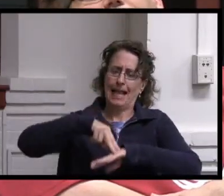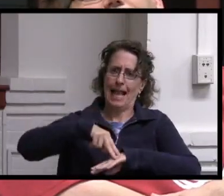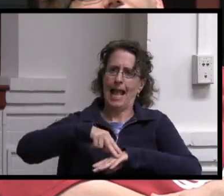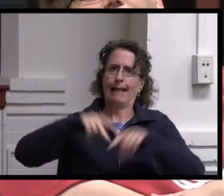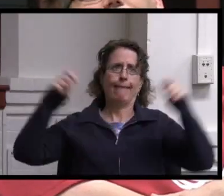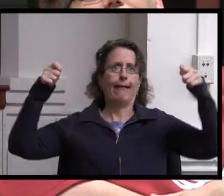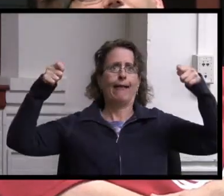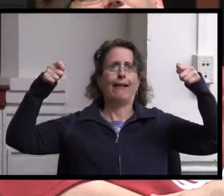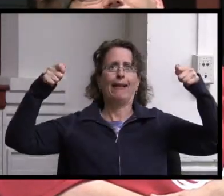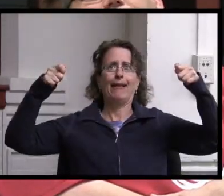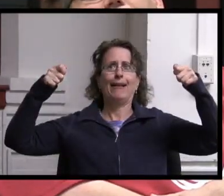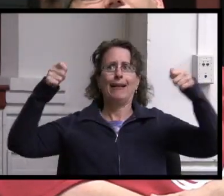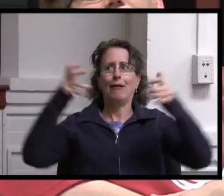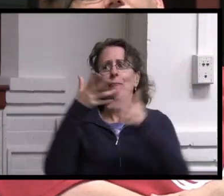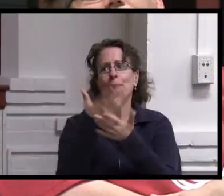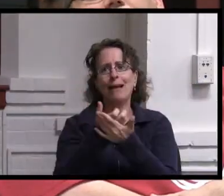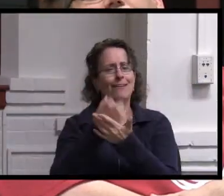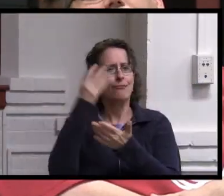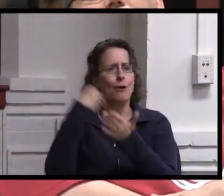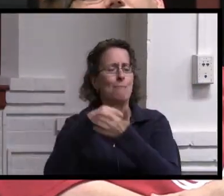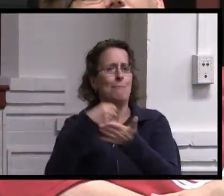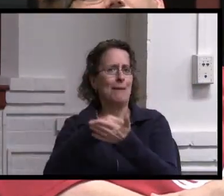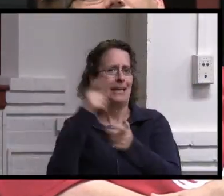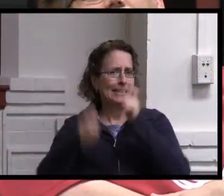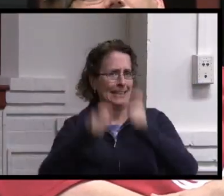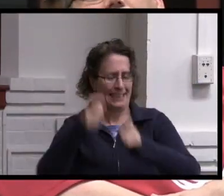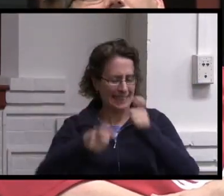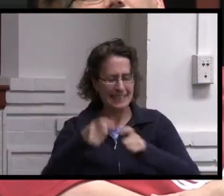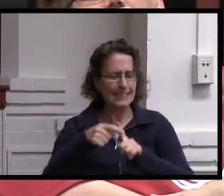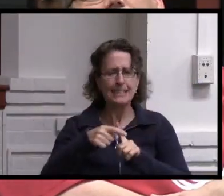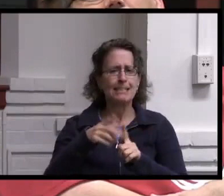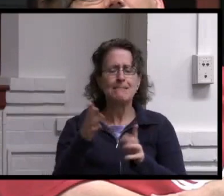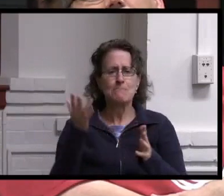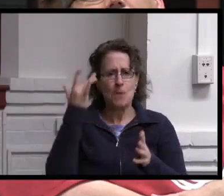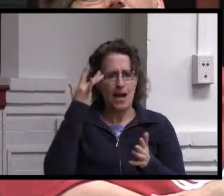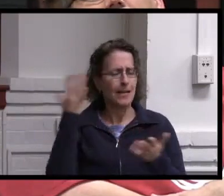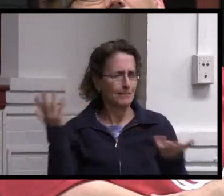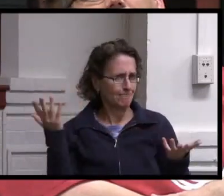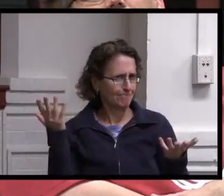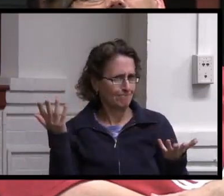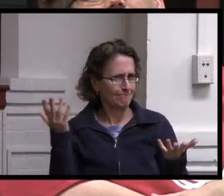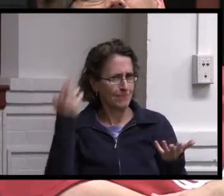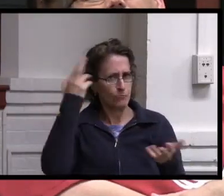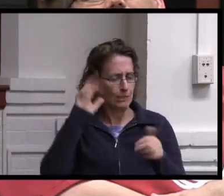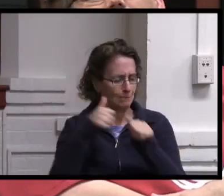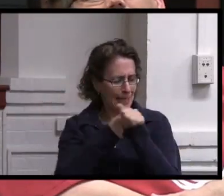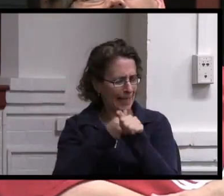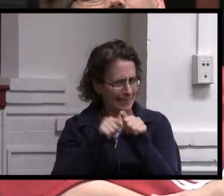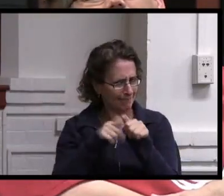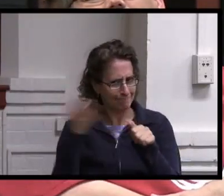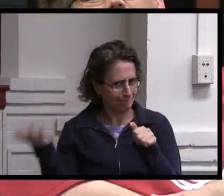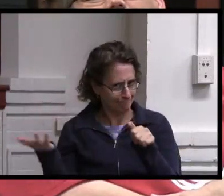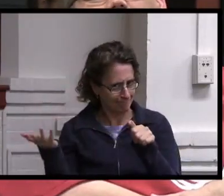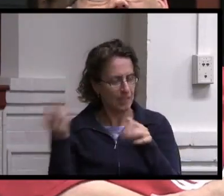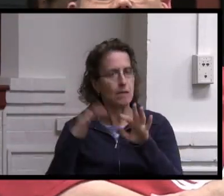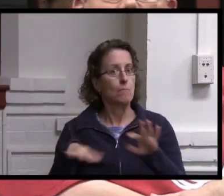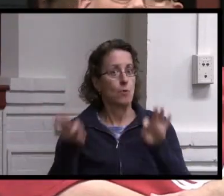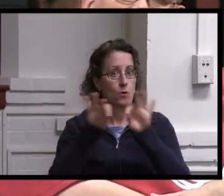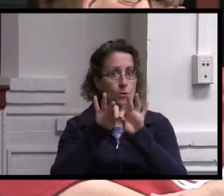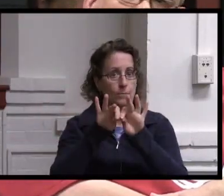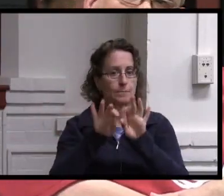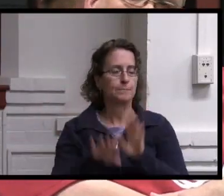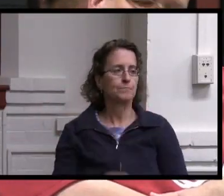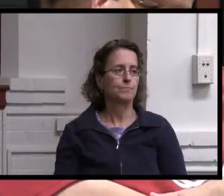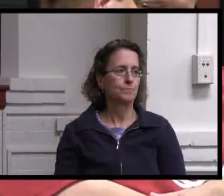money? So I encourage the select board, I encourage the folks in the community to think of two things and keep that